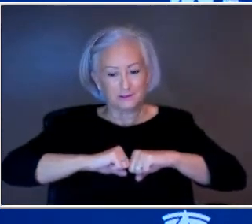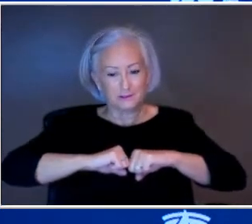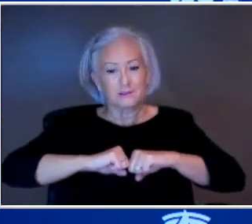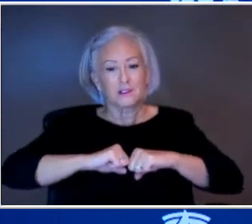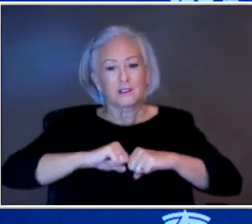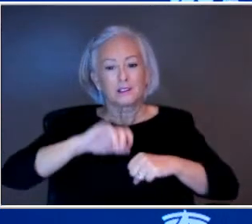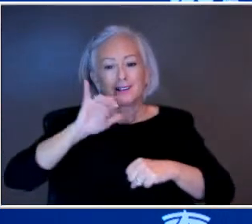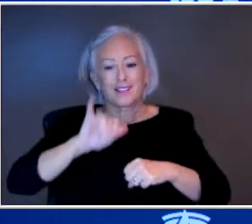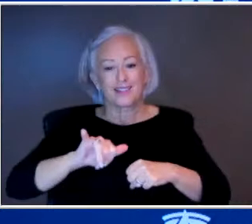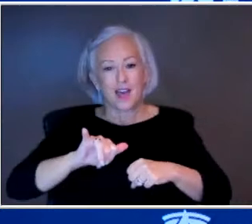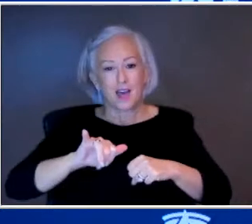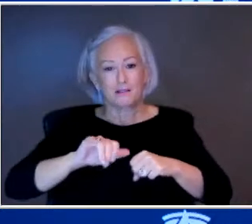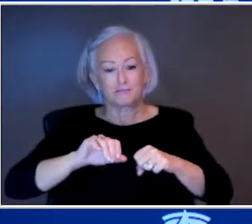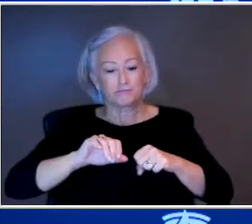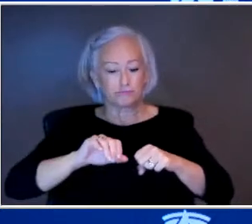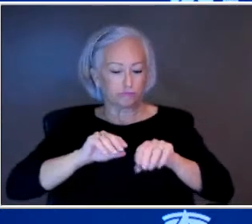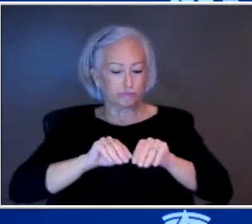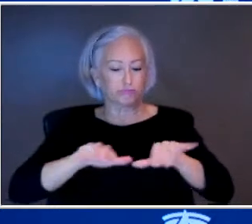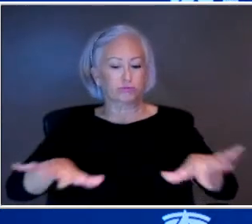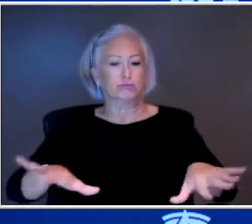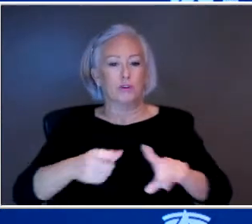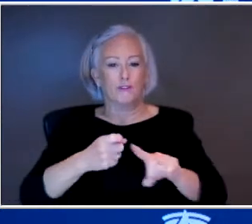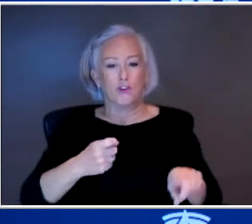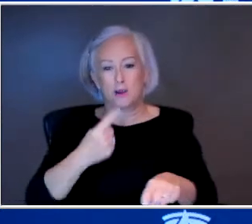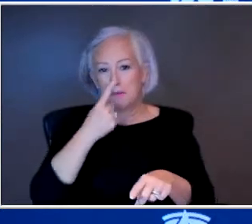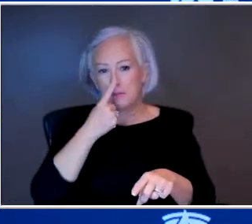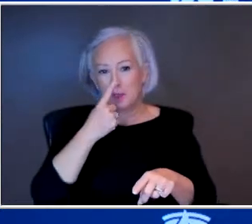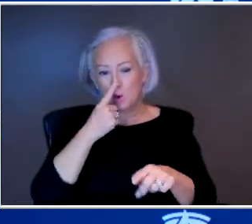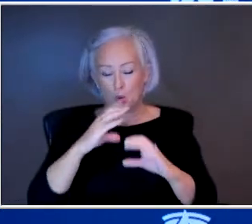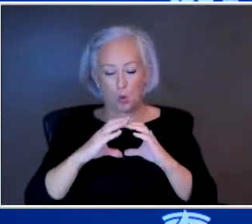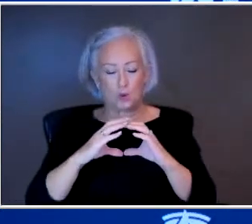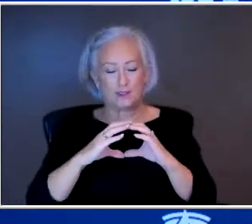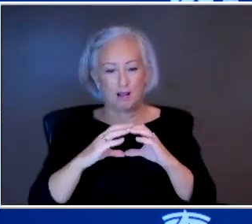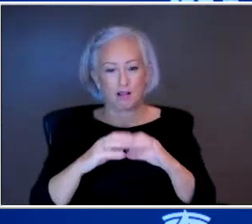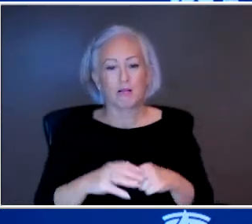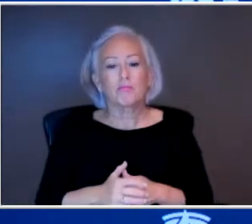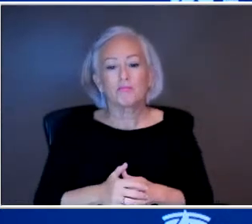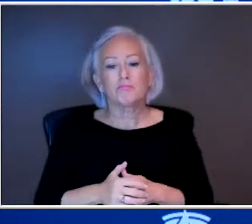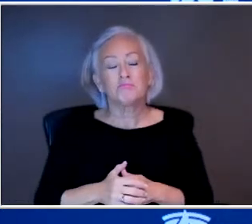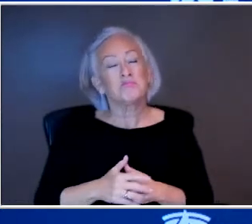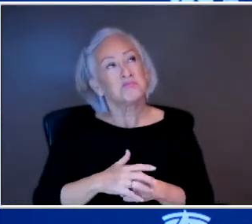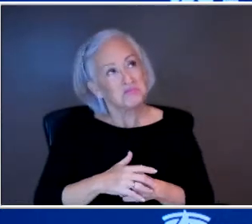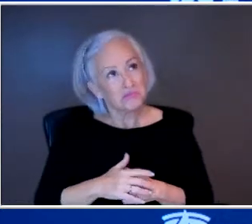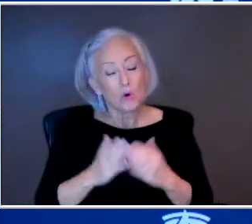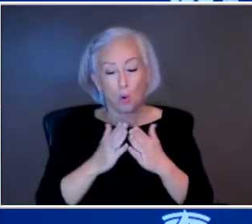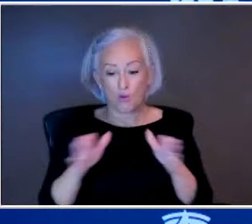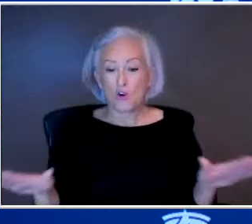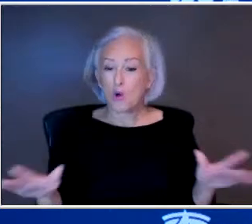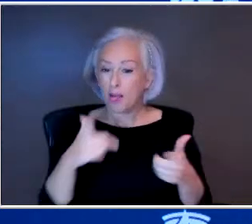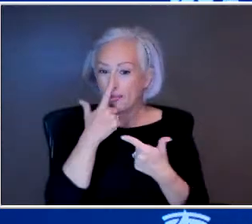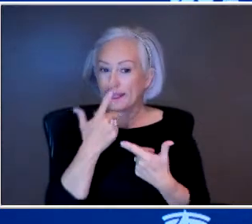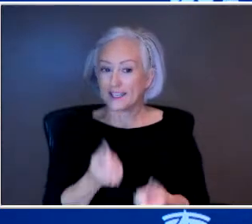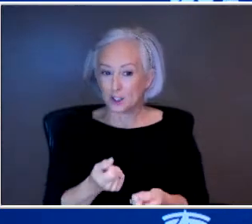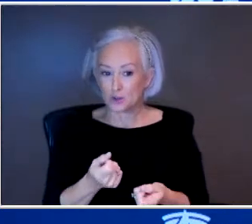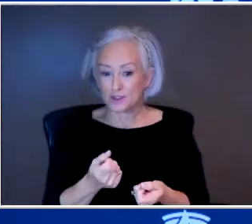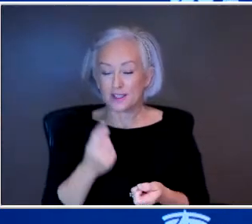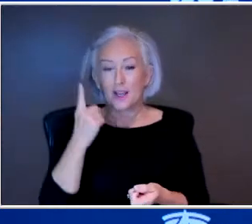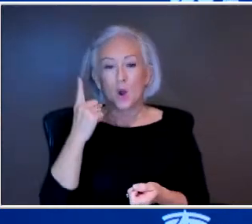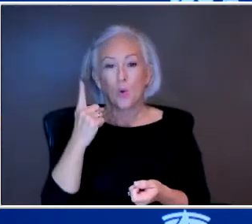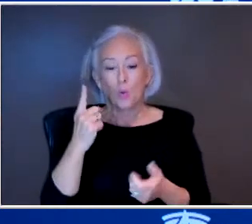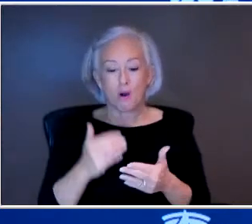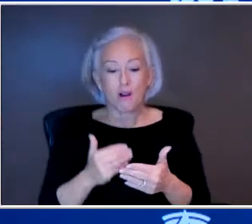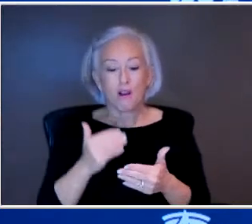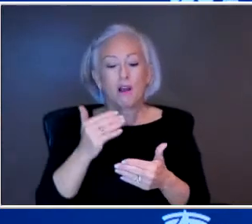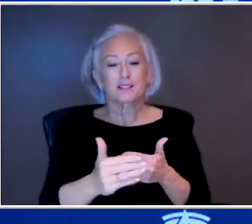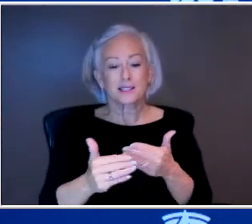from the nasal tissue cell. So overall, it is very interesting. It is one step closer to elucidating